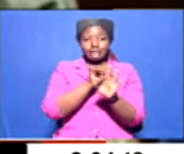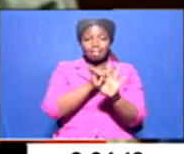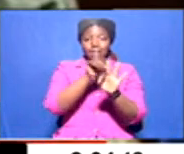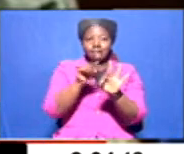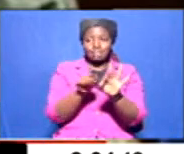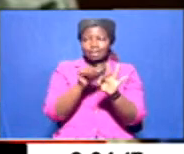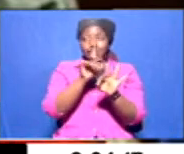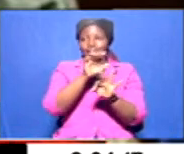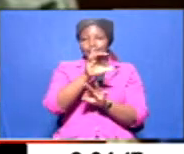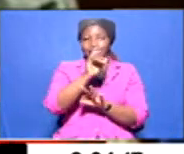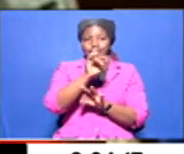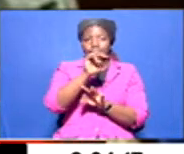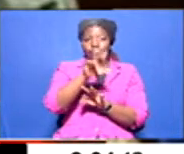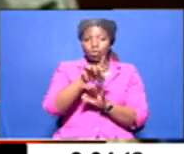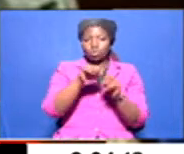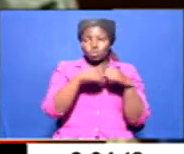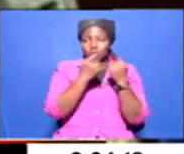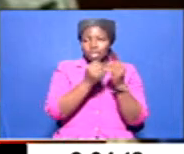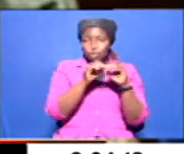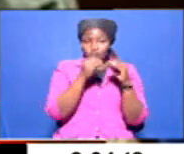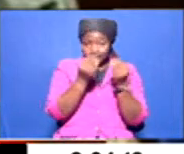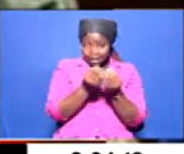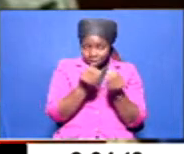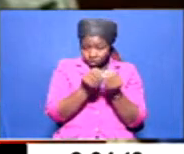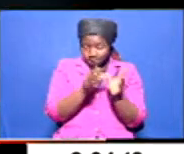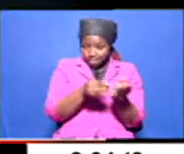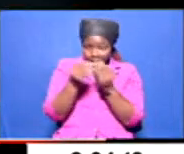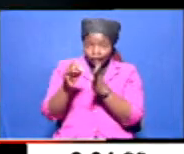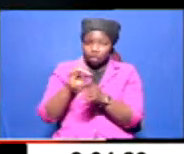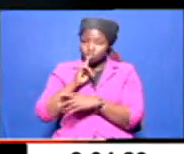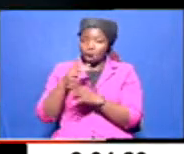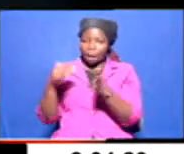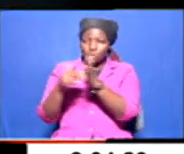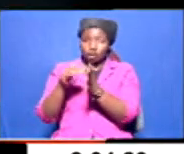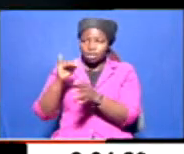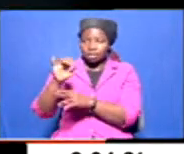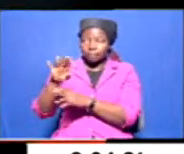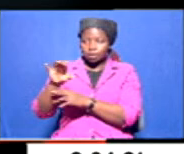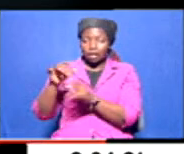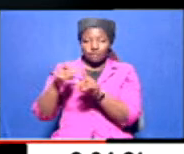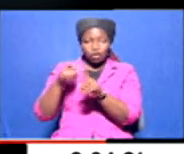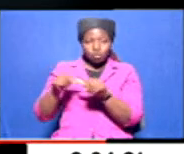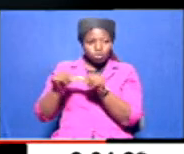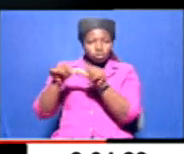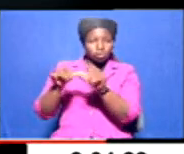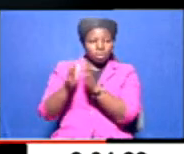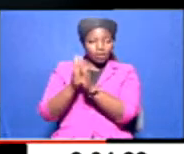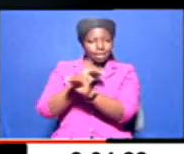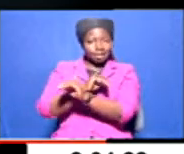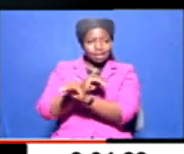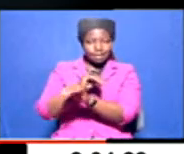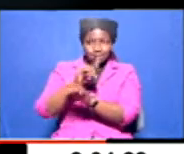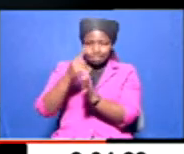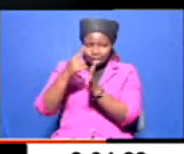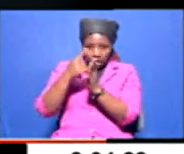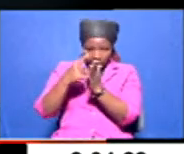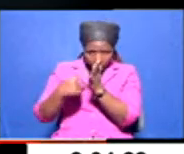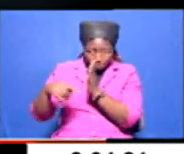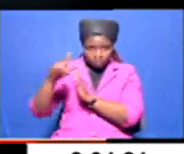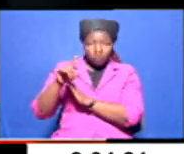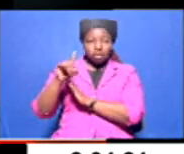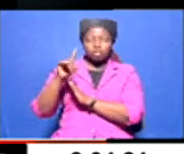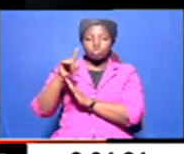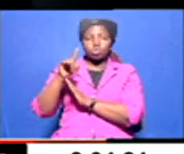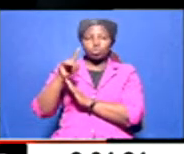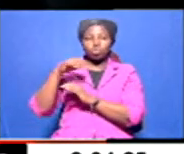society organizations and issued orders restraining IEBC from processing and clearing Sonko's nomination to